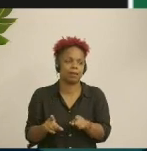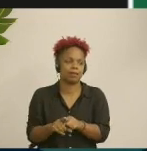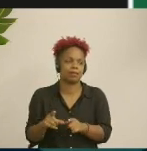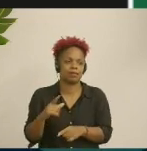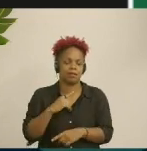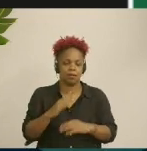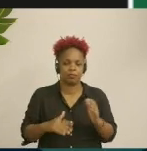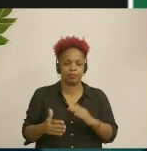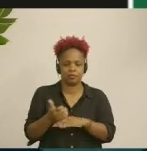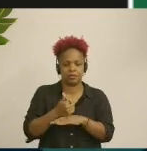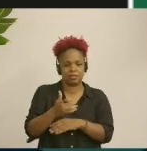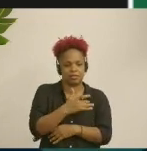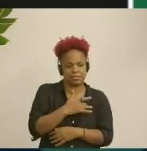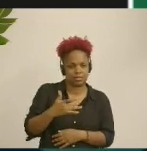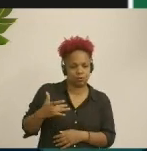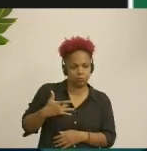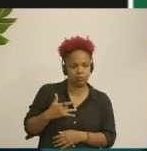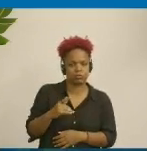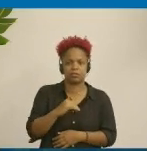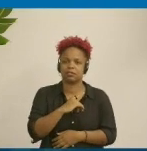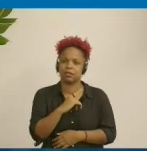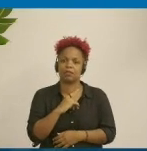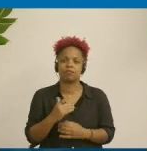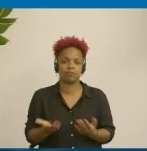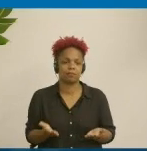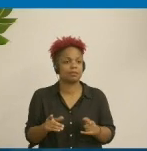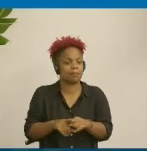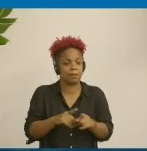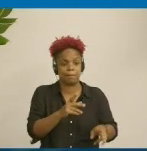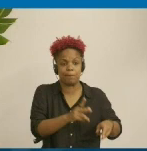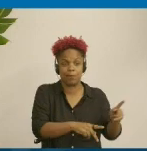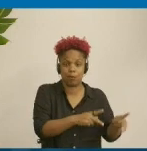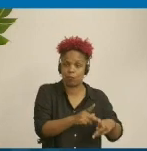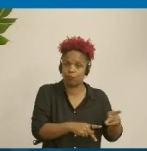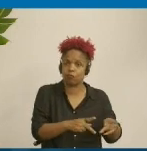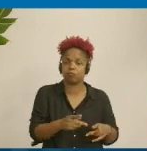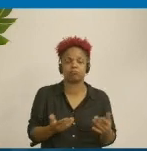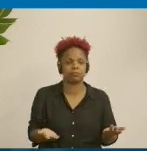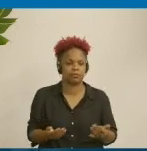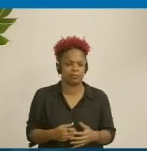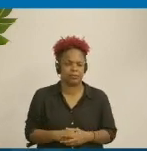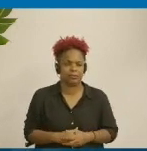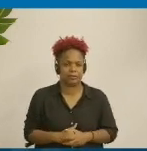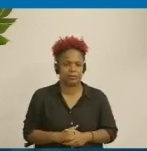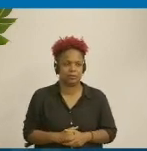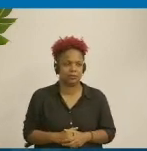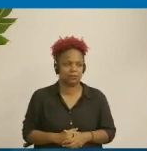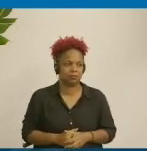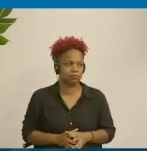work there too, but thank you for the work you're doing here. Well, thank you all.